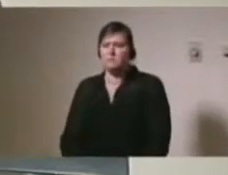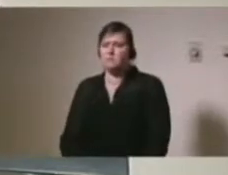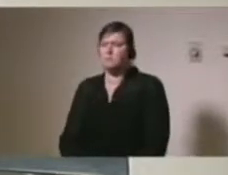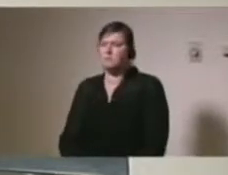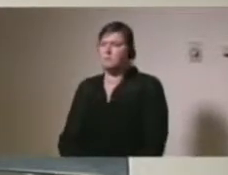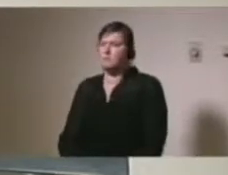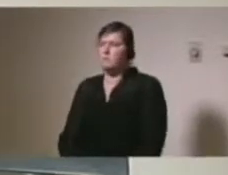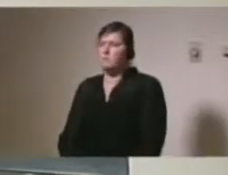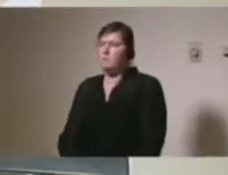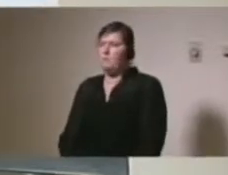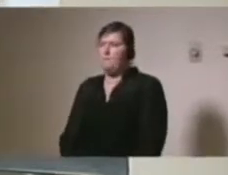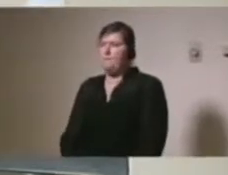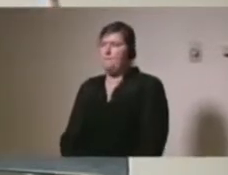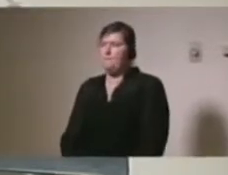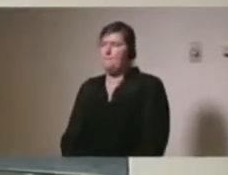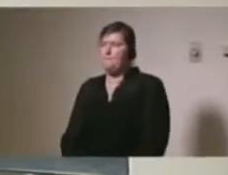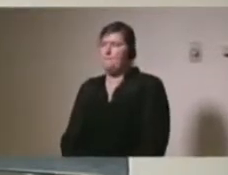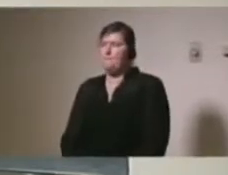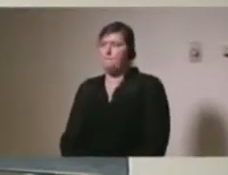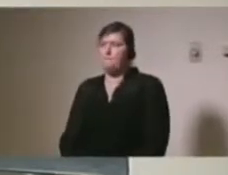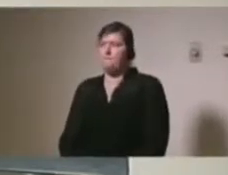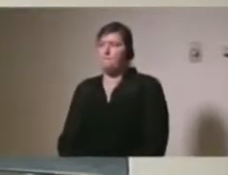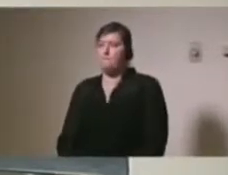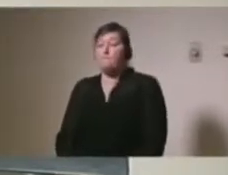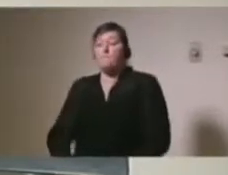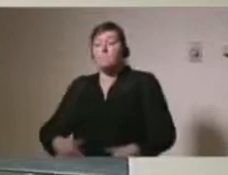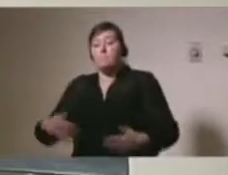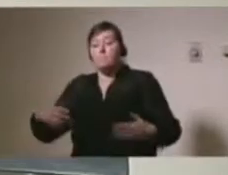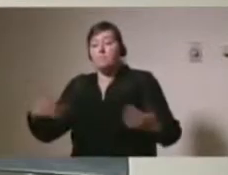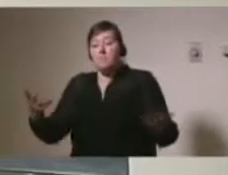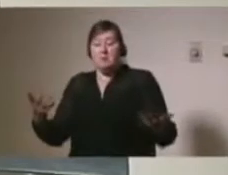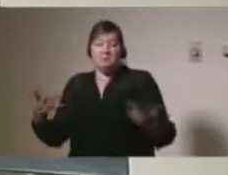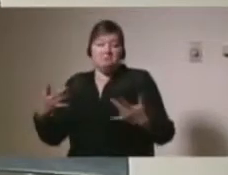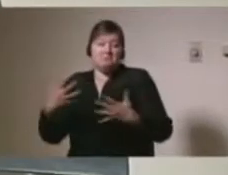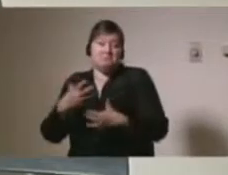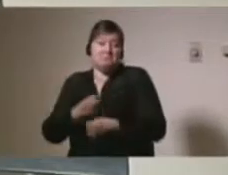and to have good conditions. So that's it.